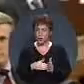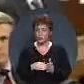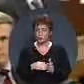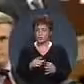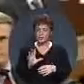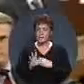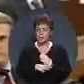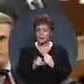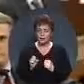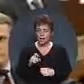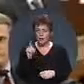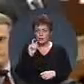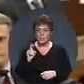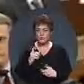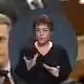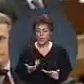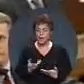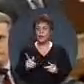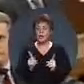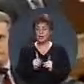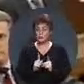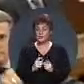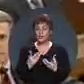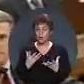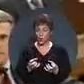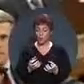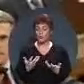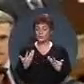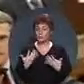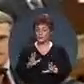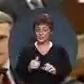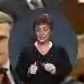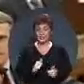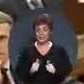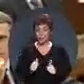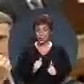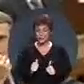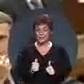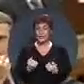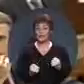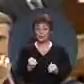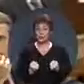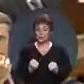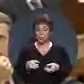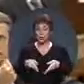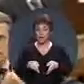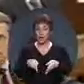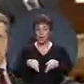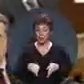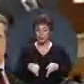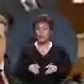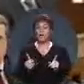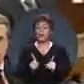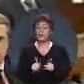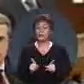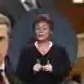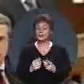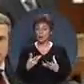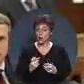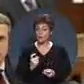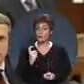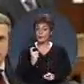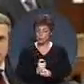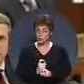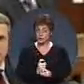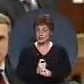ban street racing, strengthen the criminal law DNA back, restrict conditional sentences, and update criminal procedure. Mr. Speaker, will the